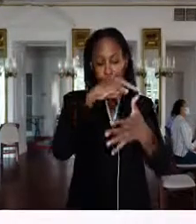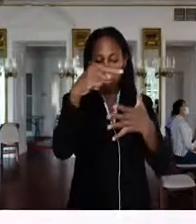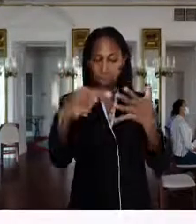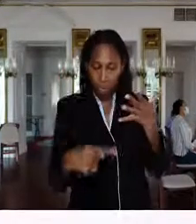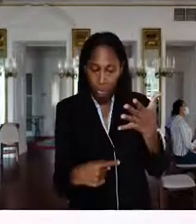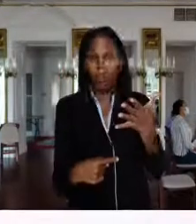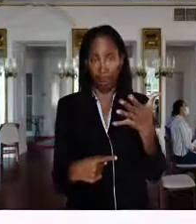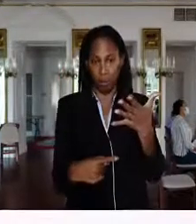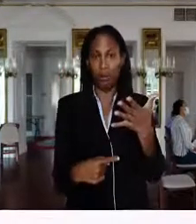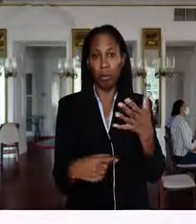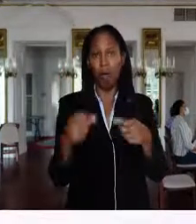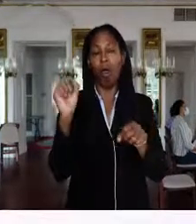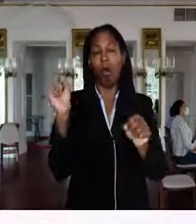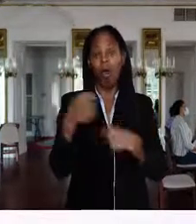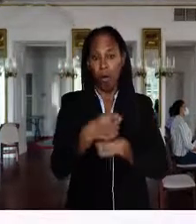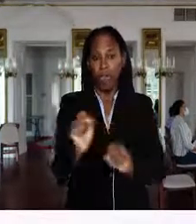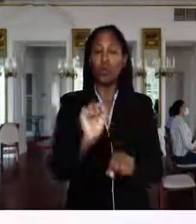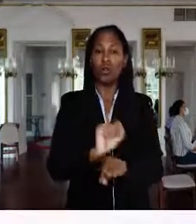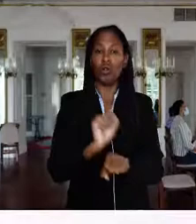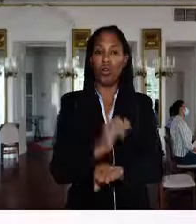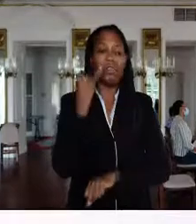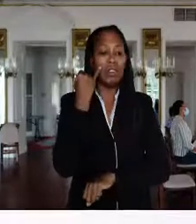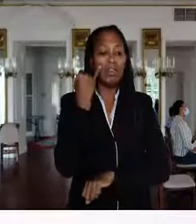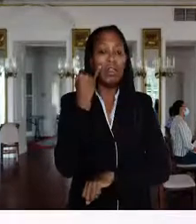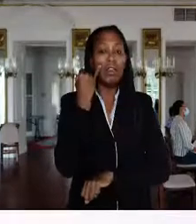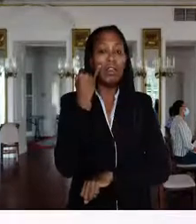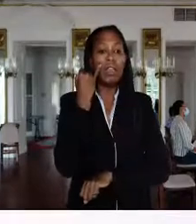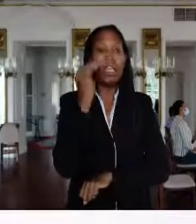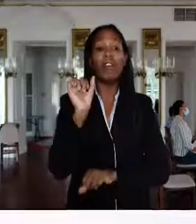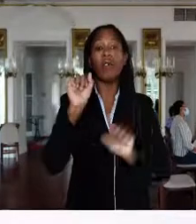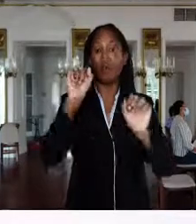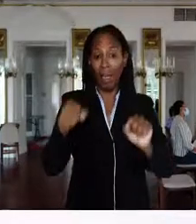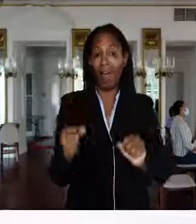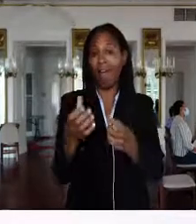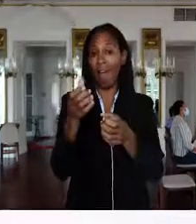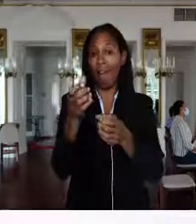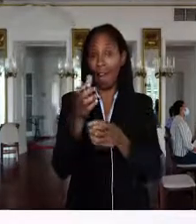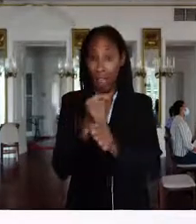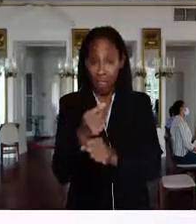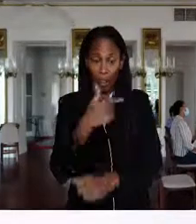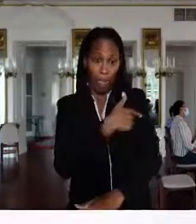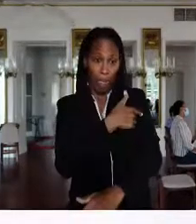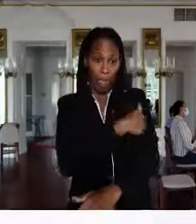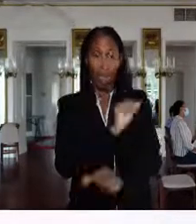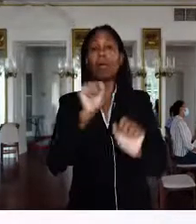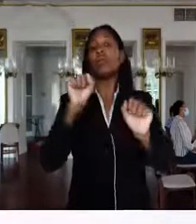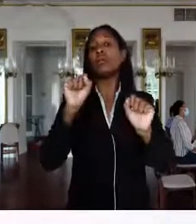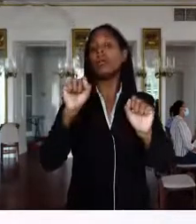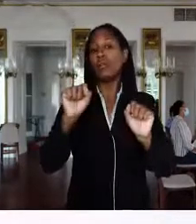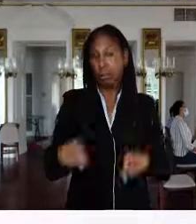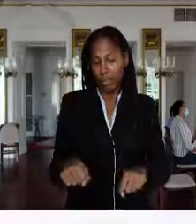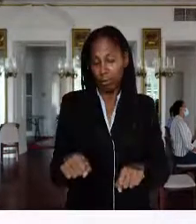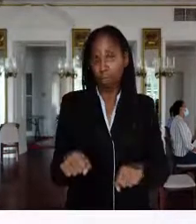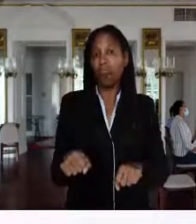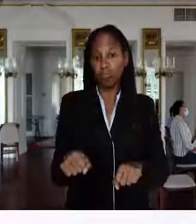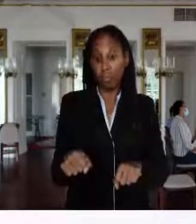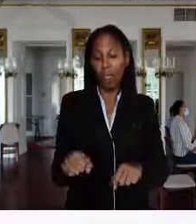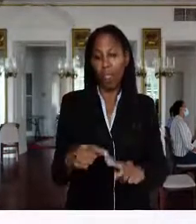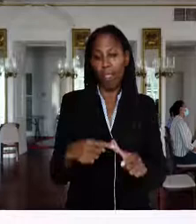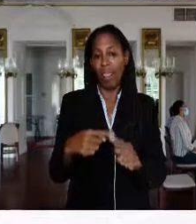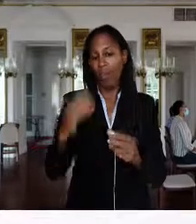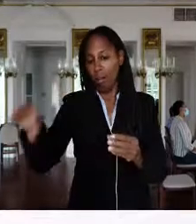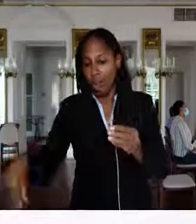workers, office workers. If you're out there, get vaccinated, get a colleague, put them in the vaccination pool